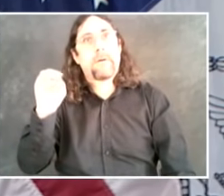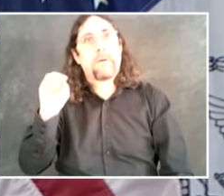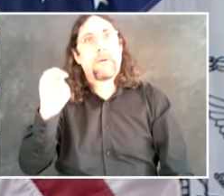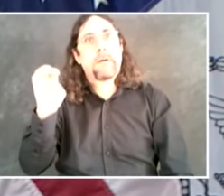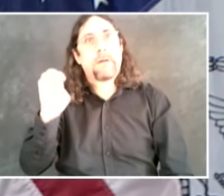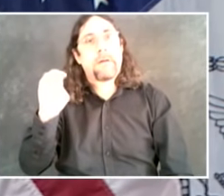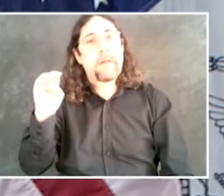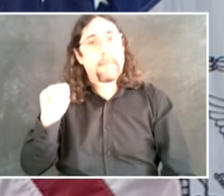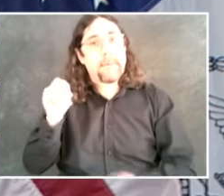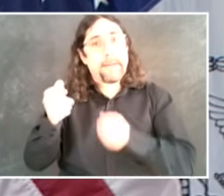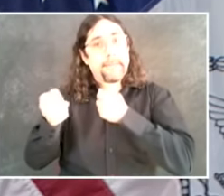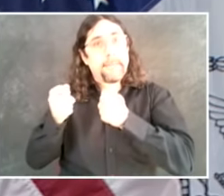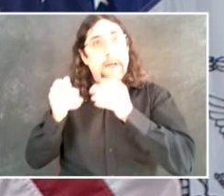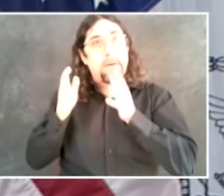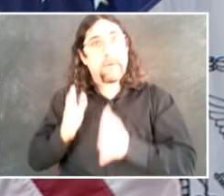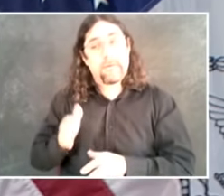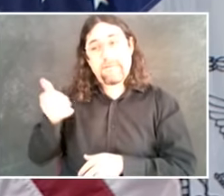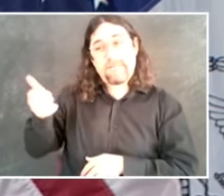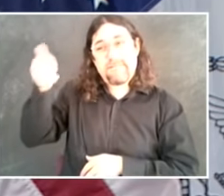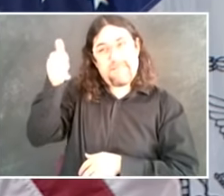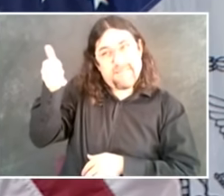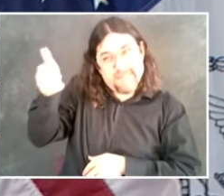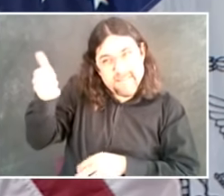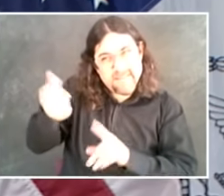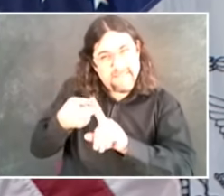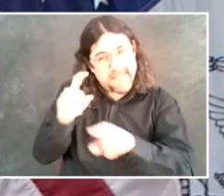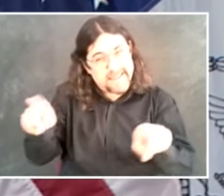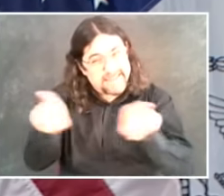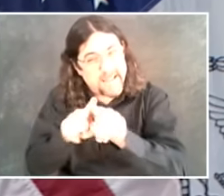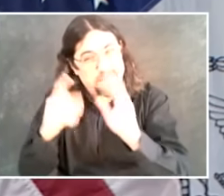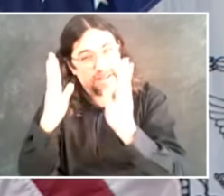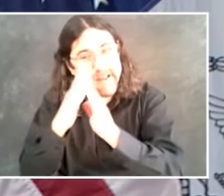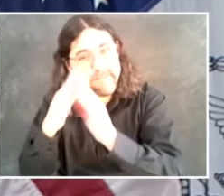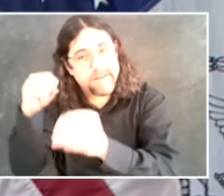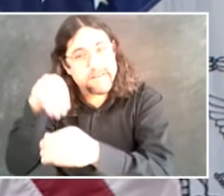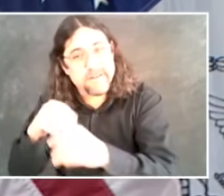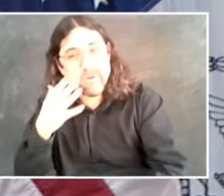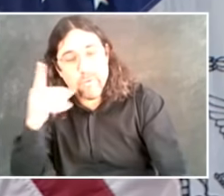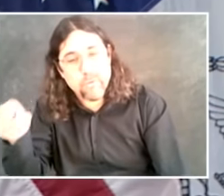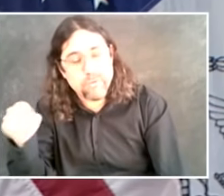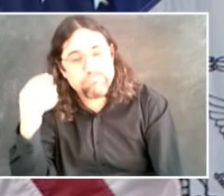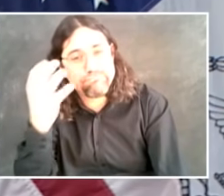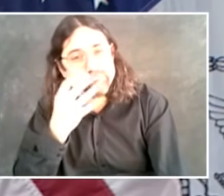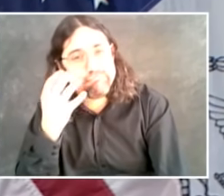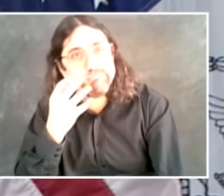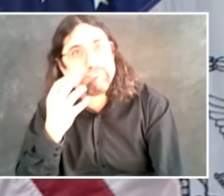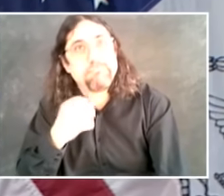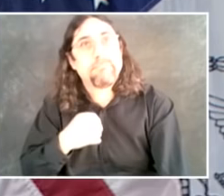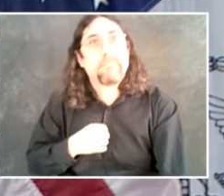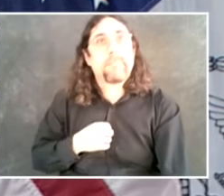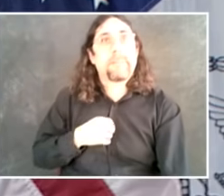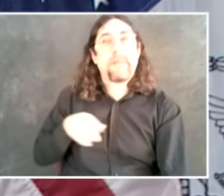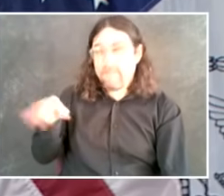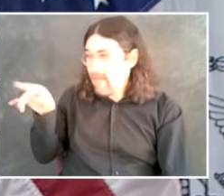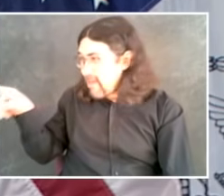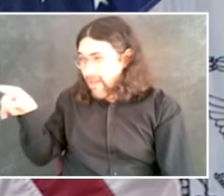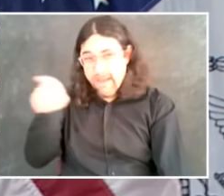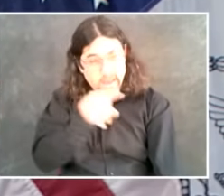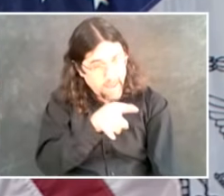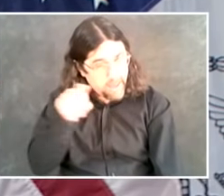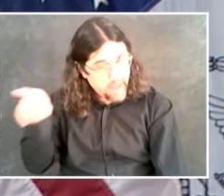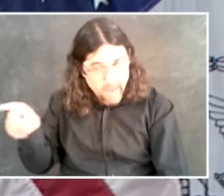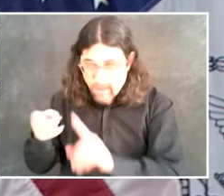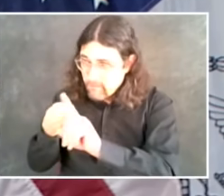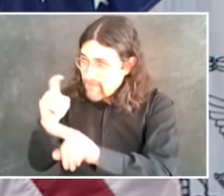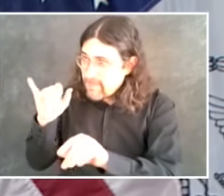And what a shocking coincidence that he ended up coming to New York City to help us in our hour of need. and